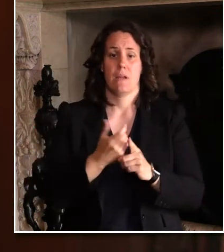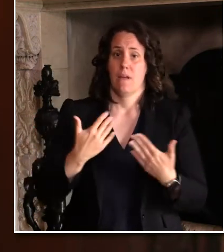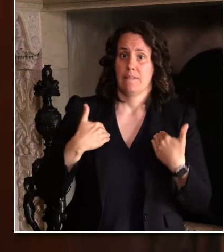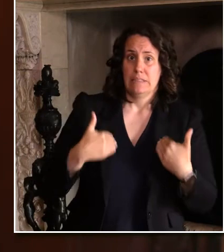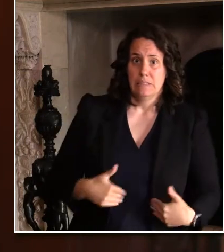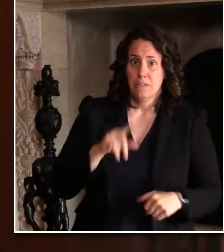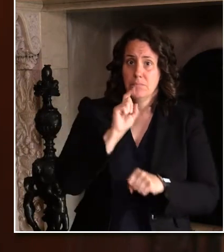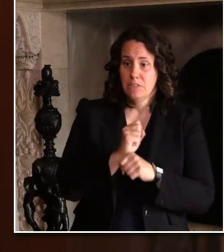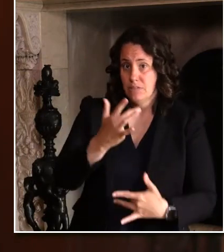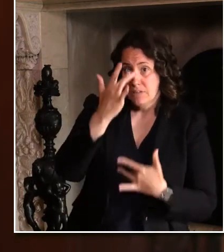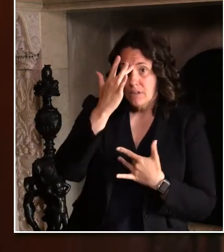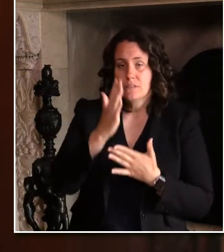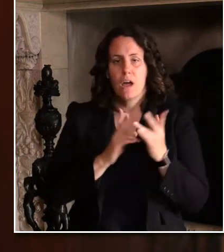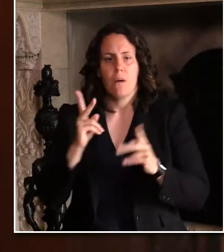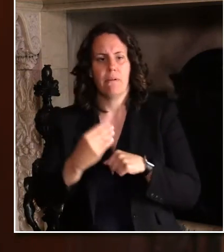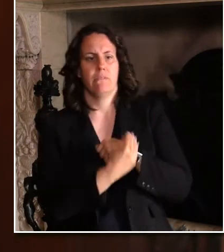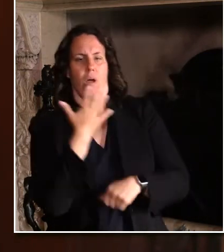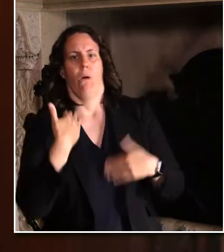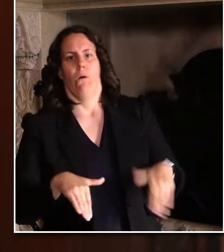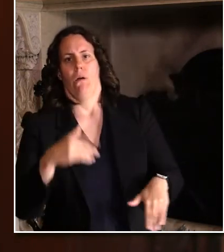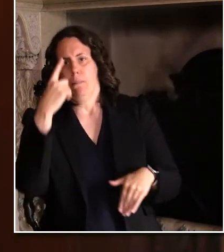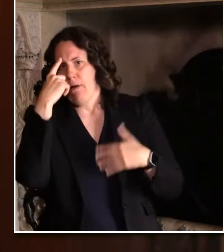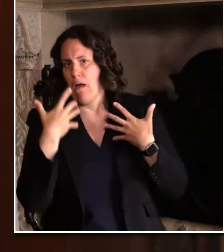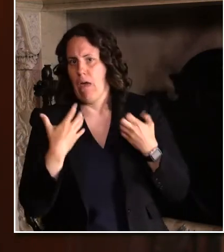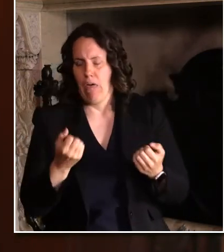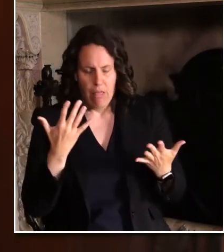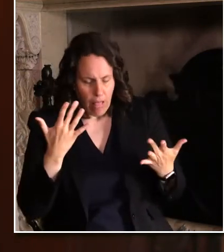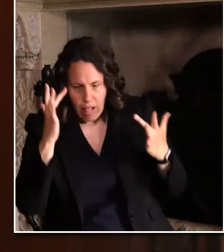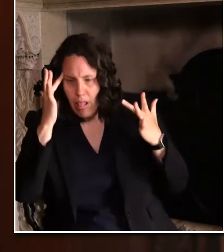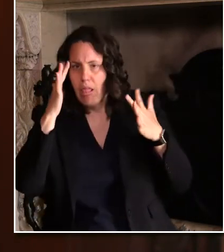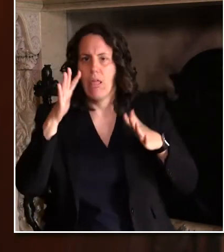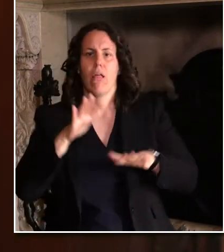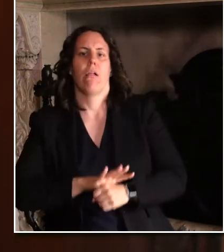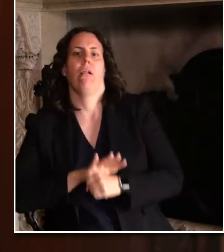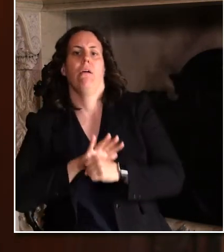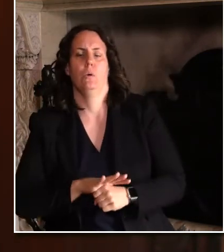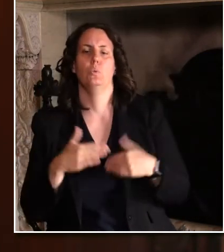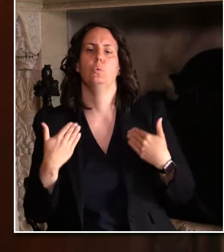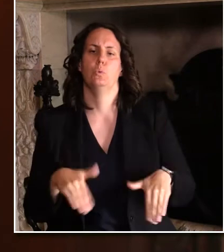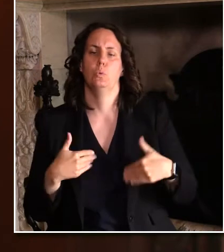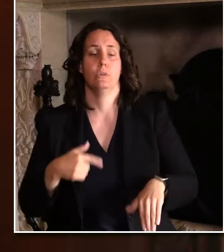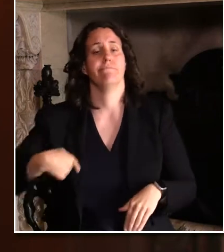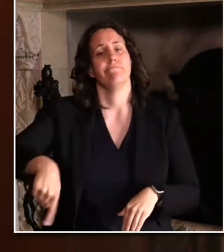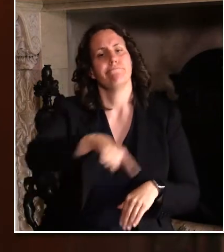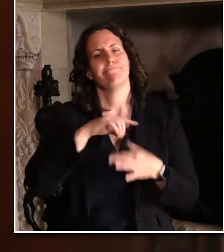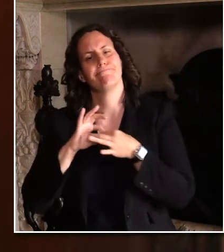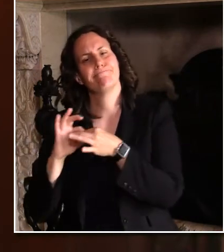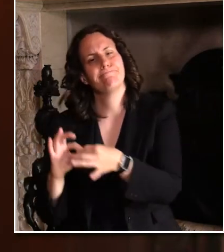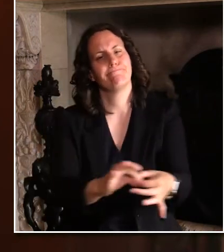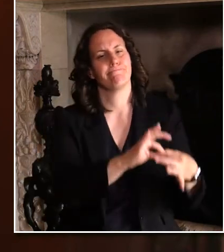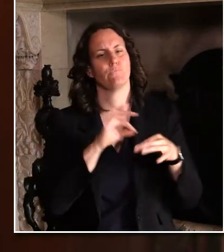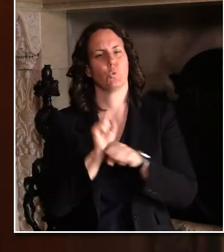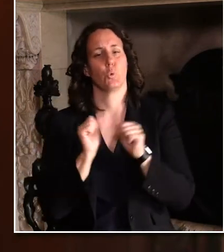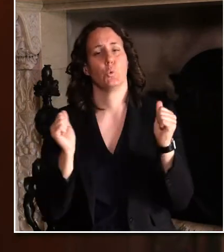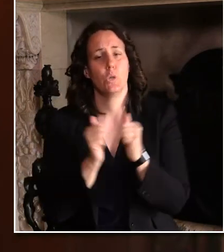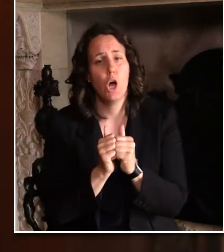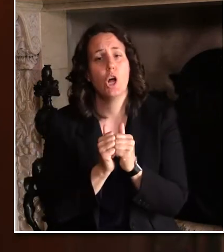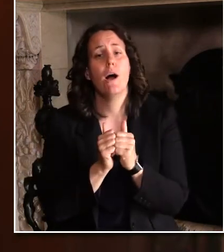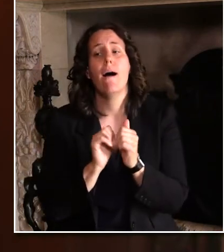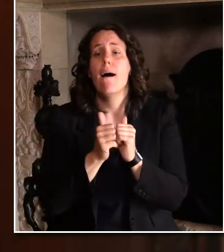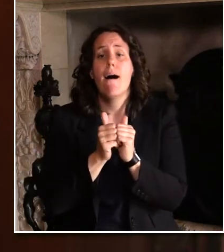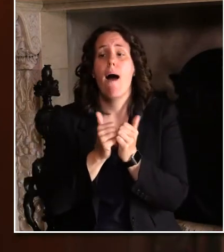do our part to get through this crisis and get back to our Wisconsin way of life. With the passage of the CARES Act, the federal